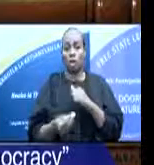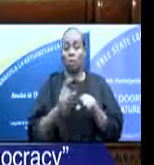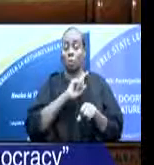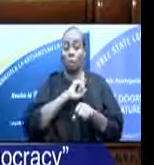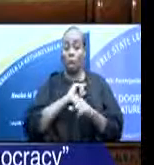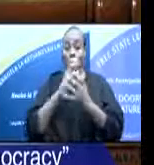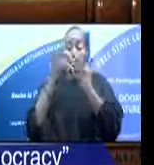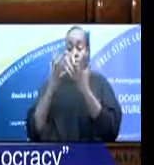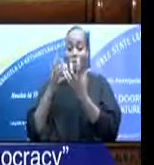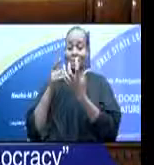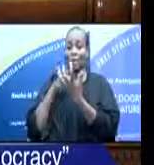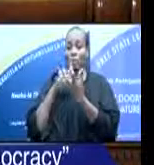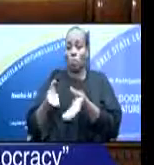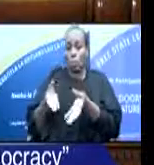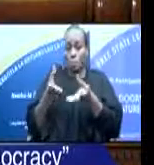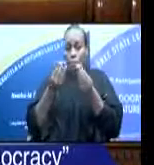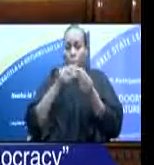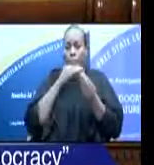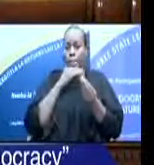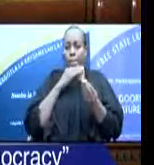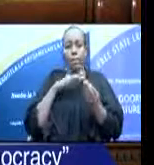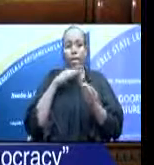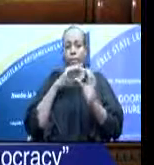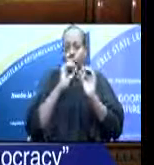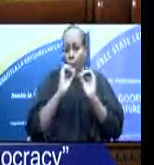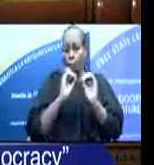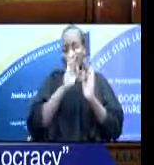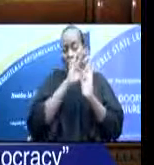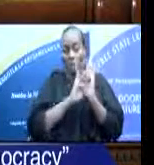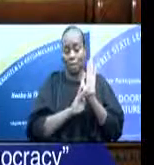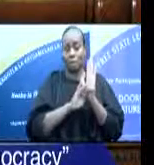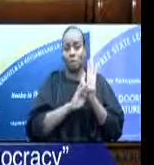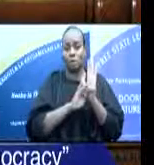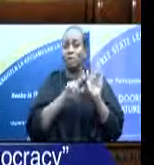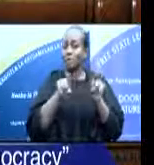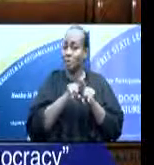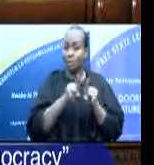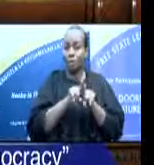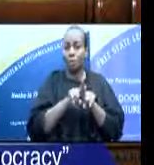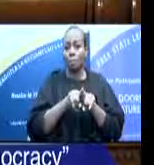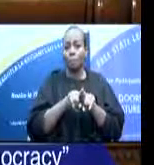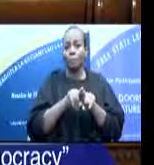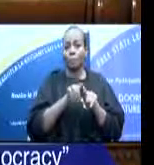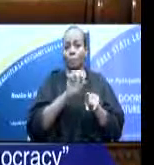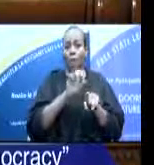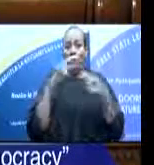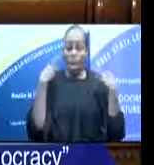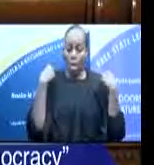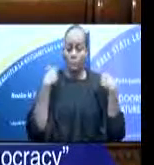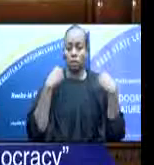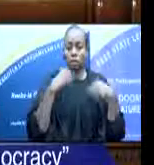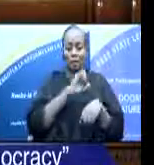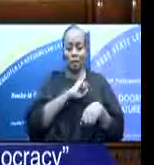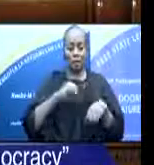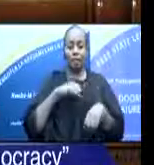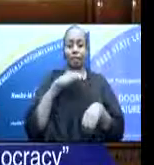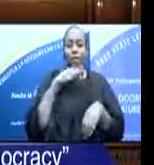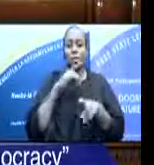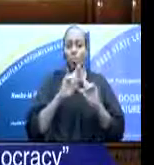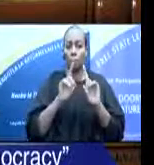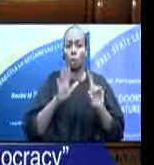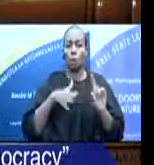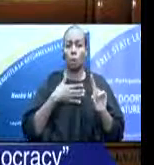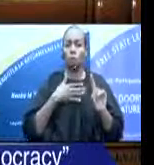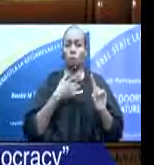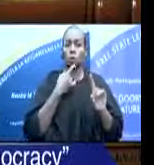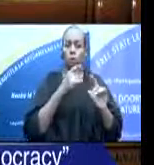le fumana e tlase haholo ebile hape ya haella ka manese empa re rata ho theolotsa mme